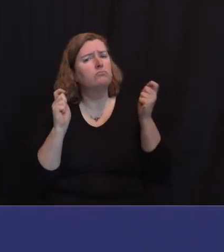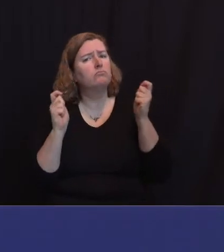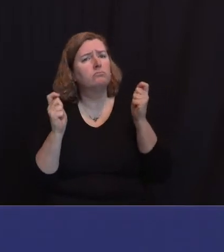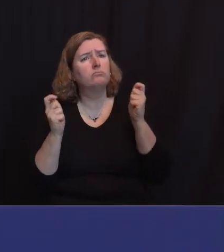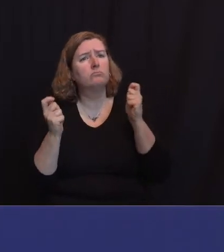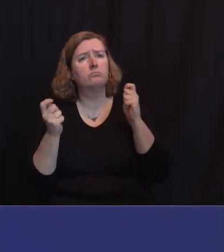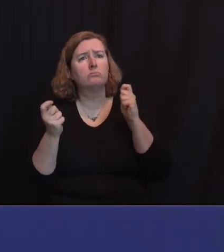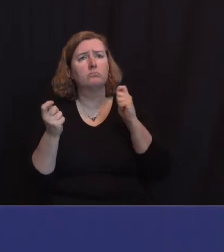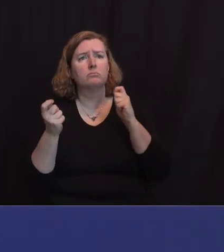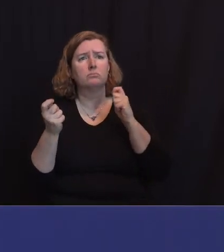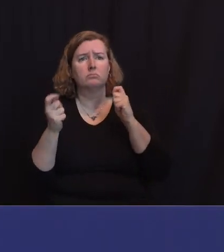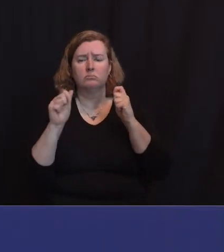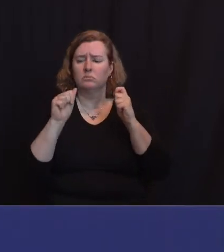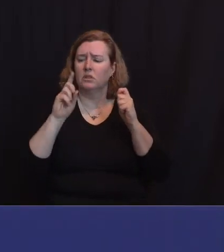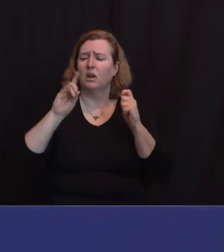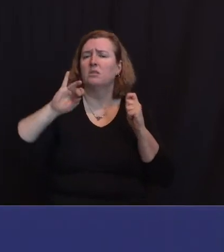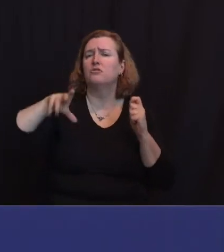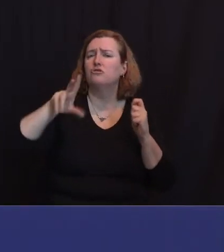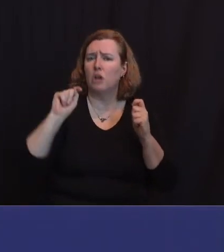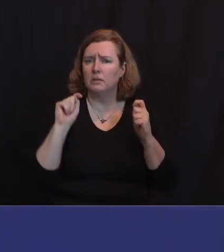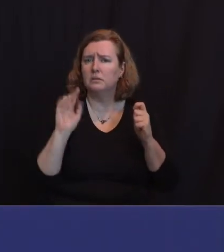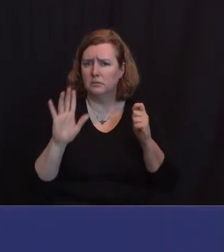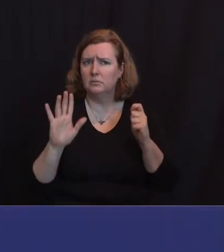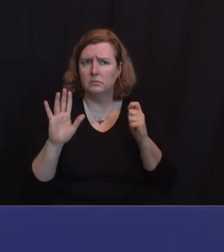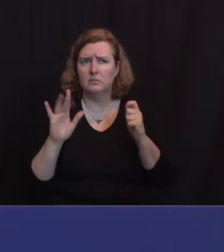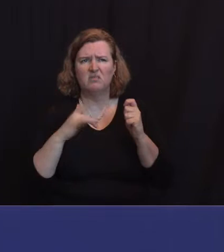adjustments because we just think the current